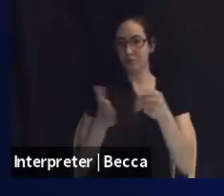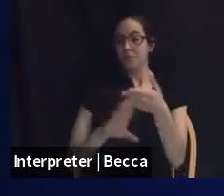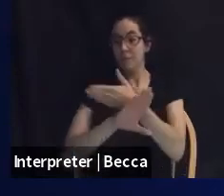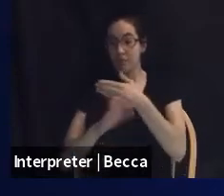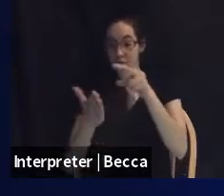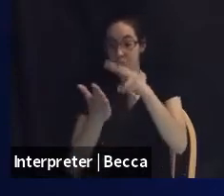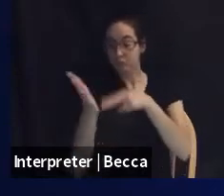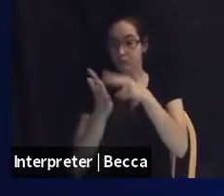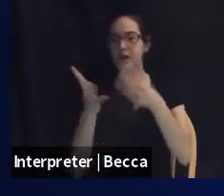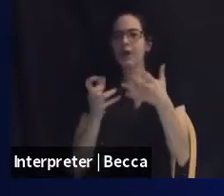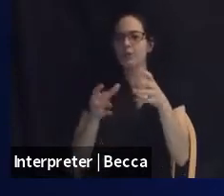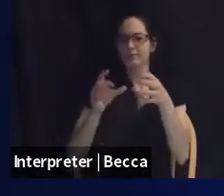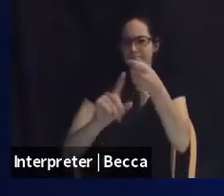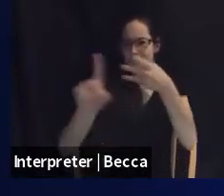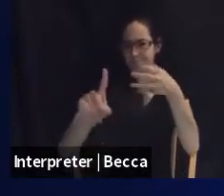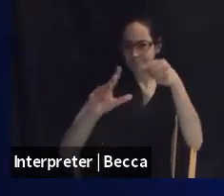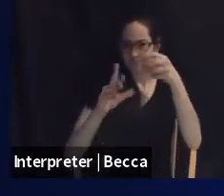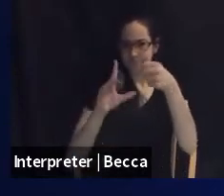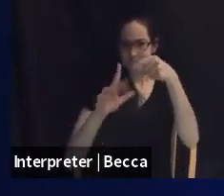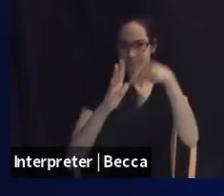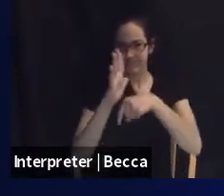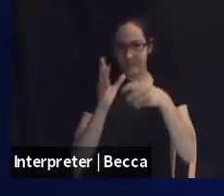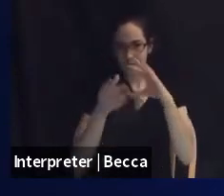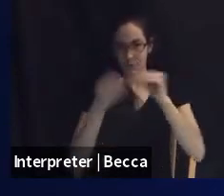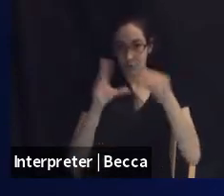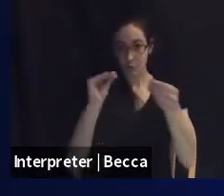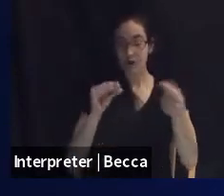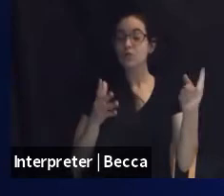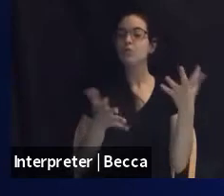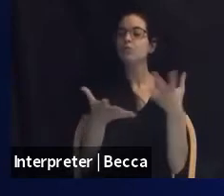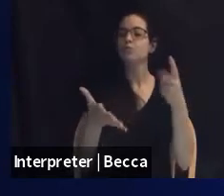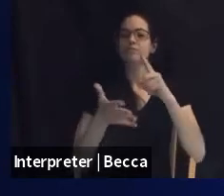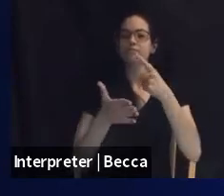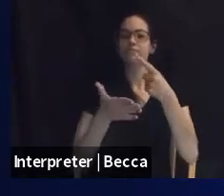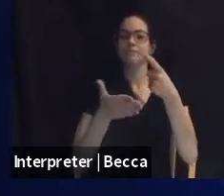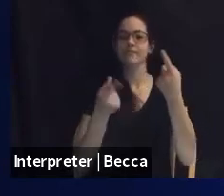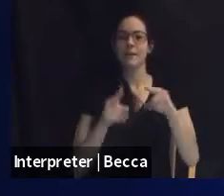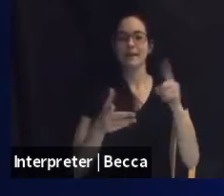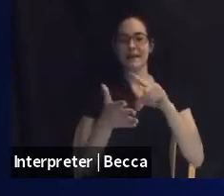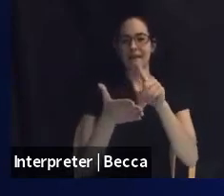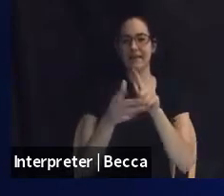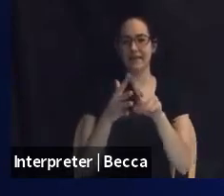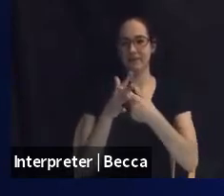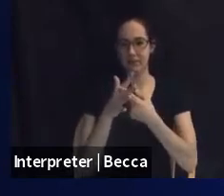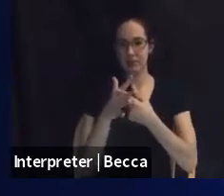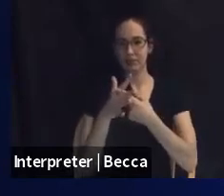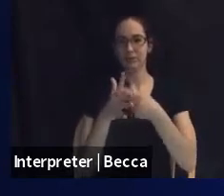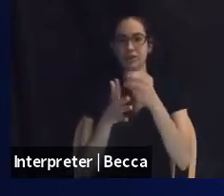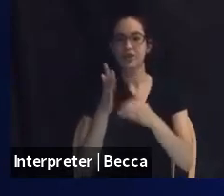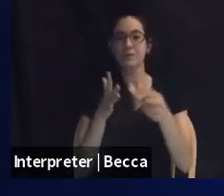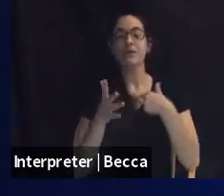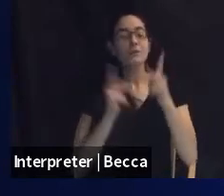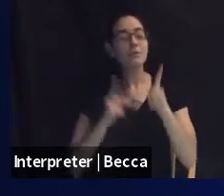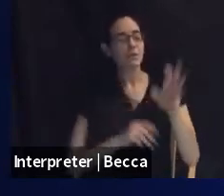go into the story ahead of time. What's happening in the first part of this chapter is that there's incredible people who are preaching God's